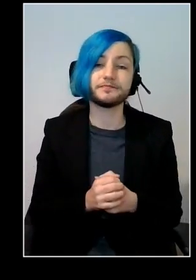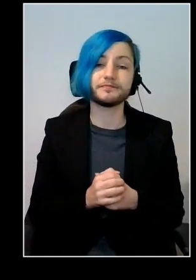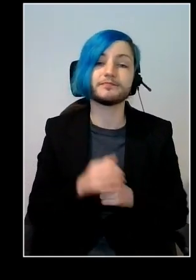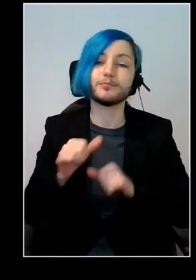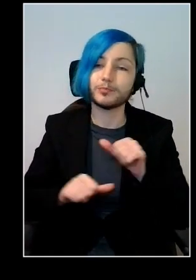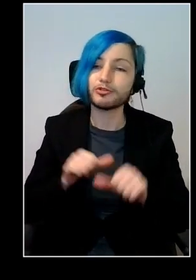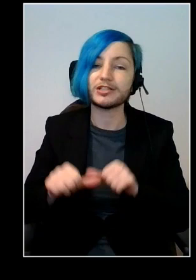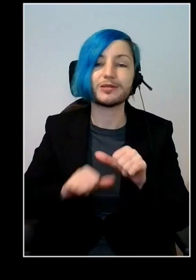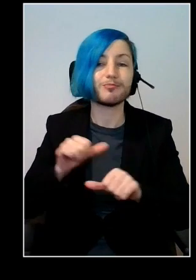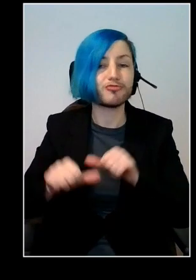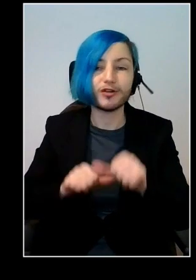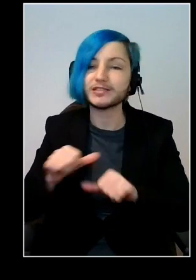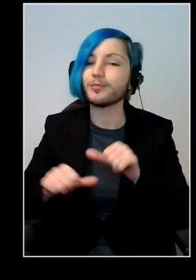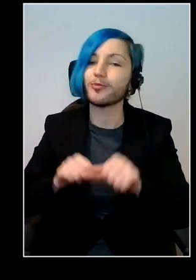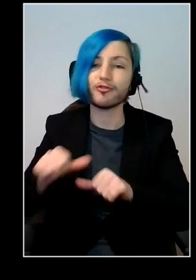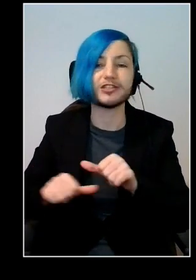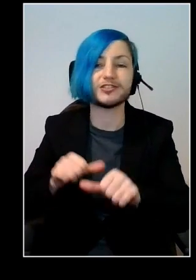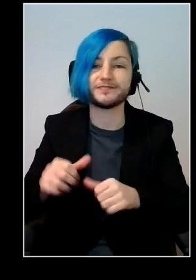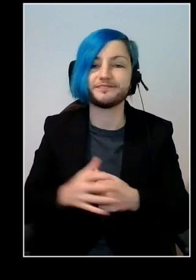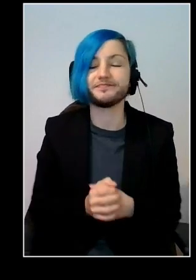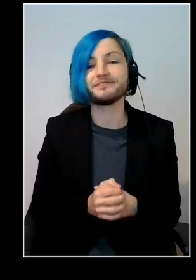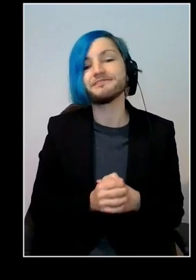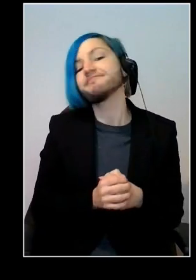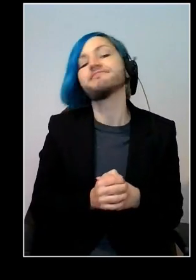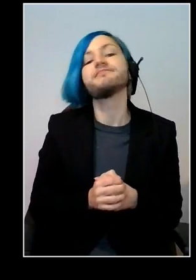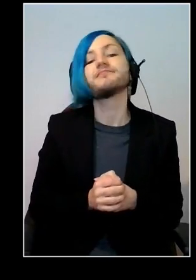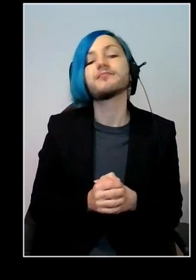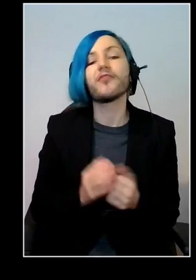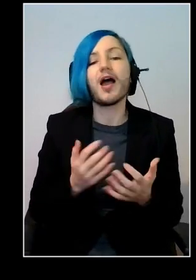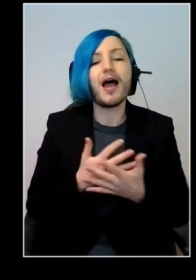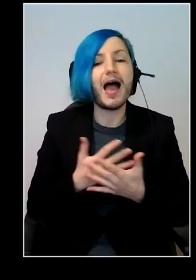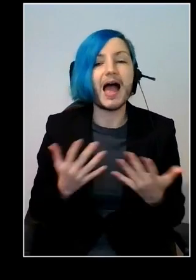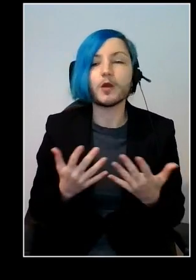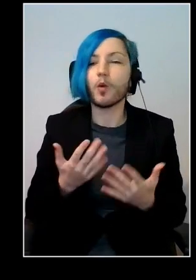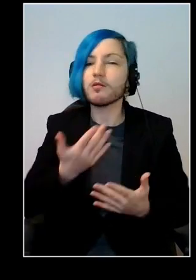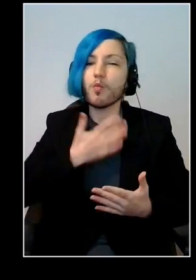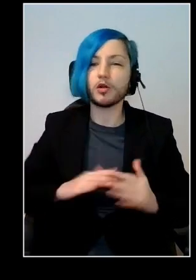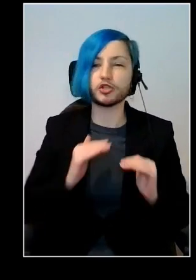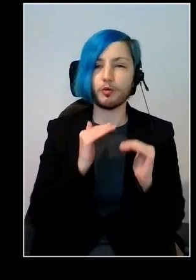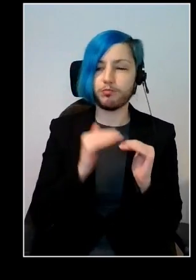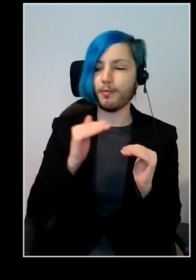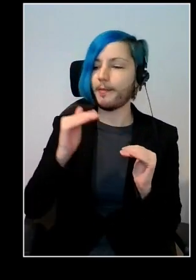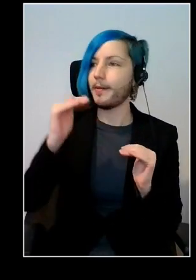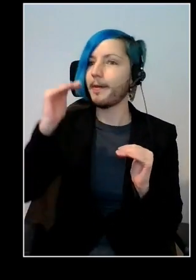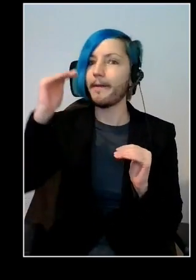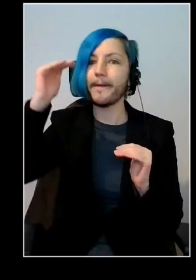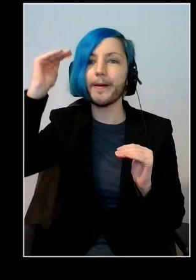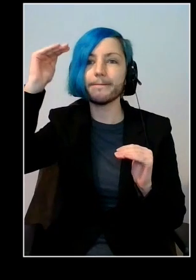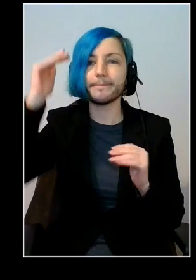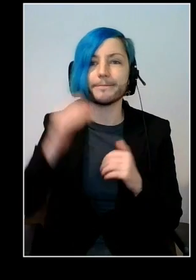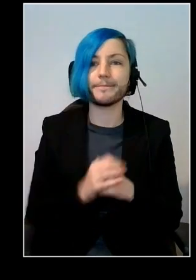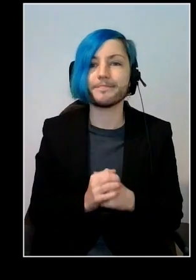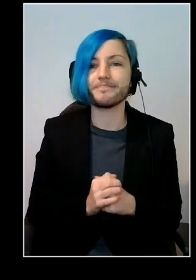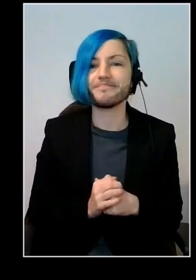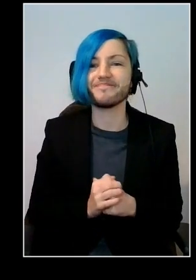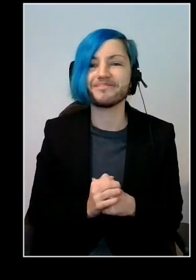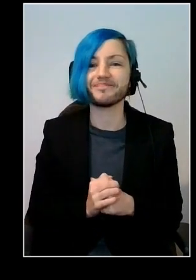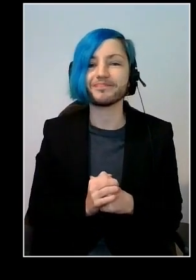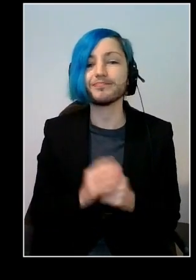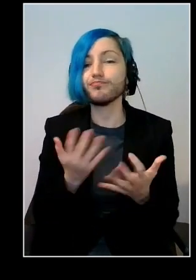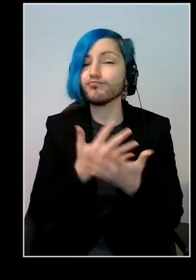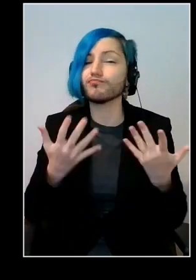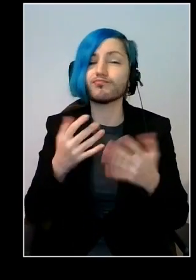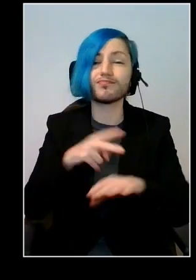for individuals with a desire to move to the top. Many employers are already reaping the